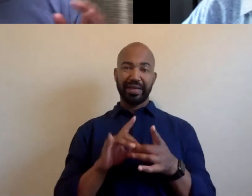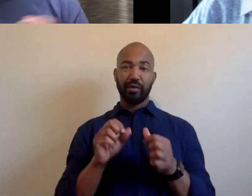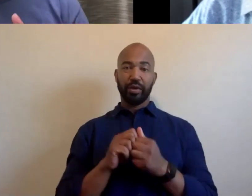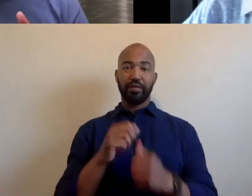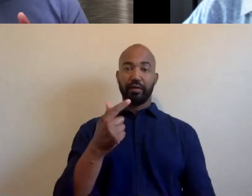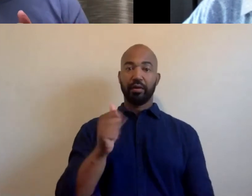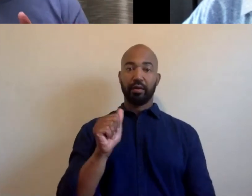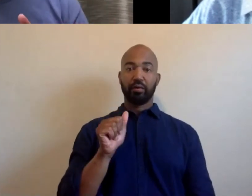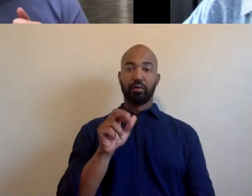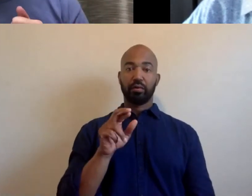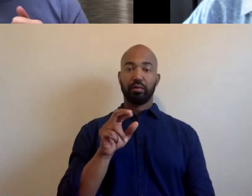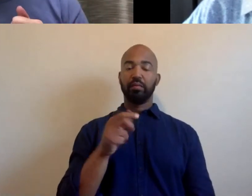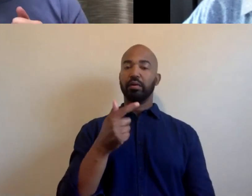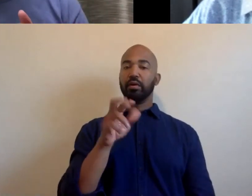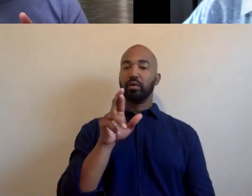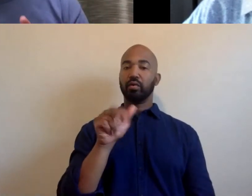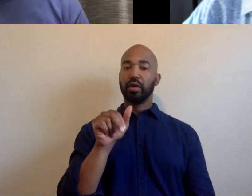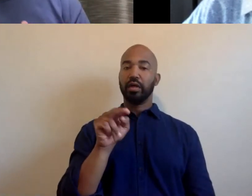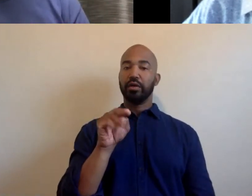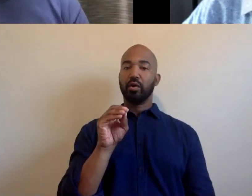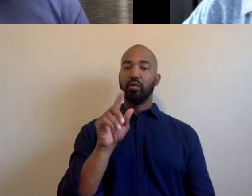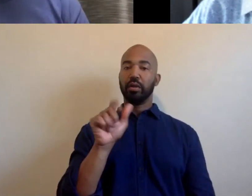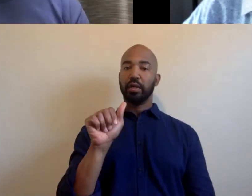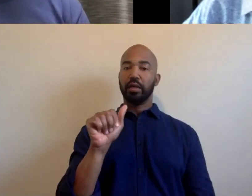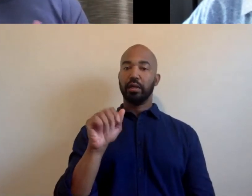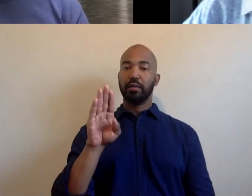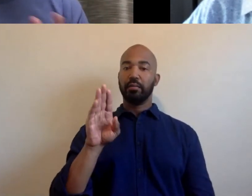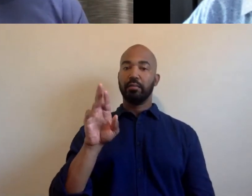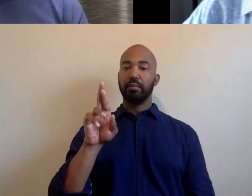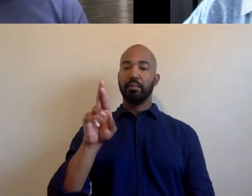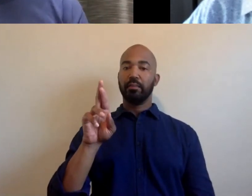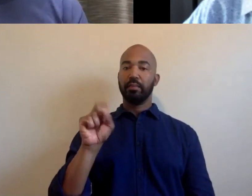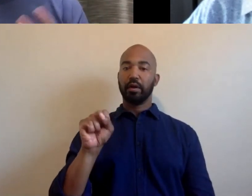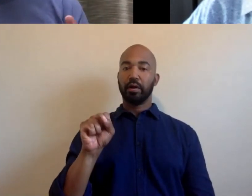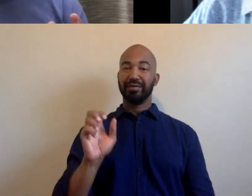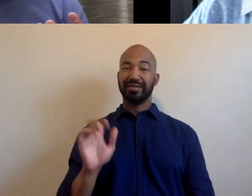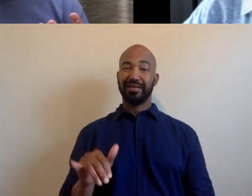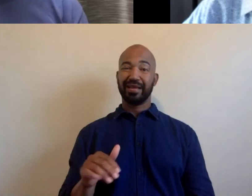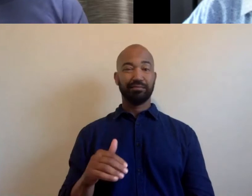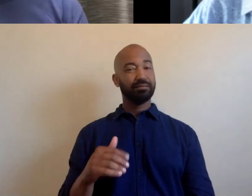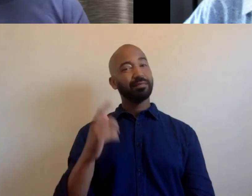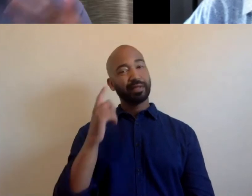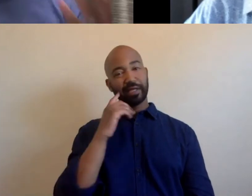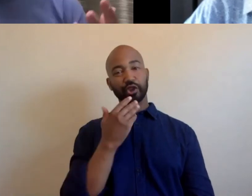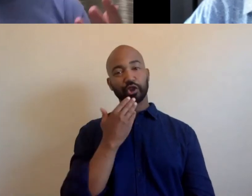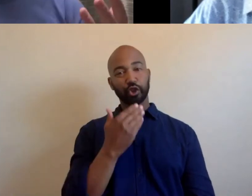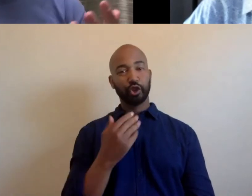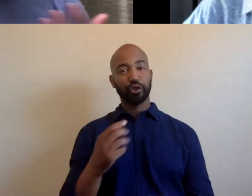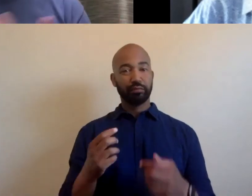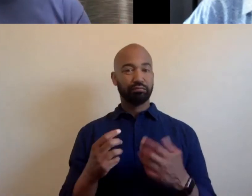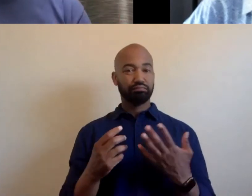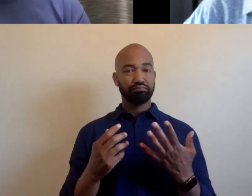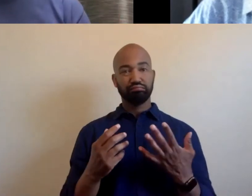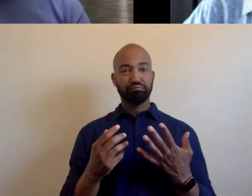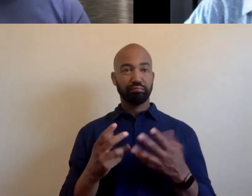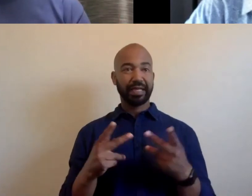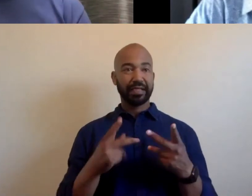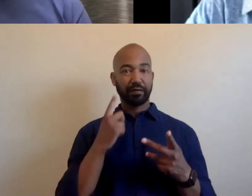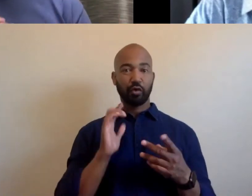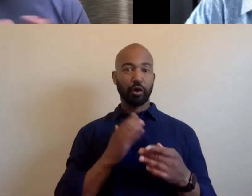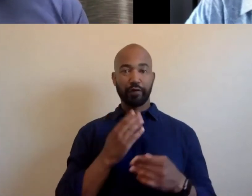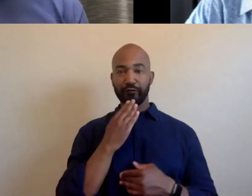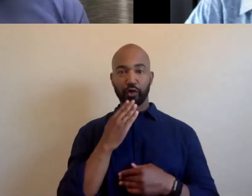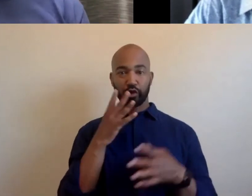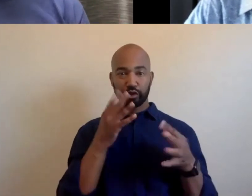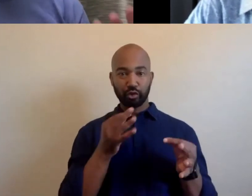sorts of items, I think that there's a good place in our diet for them. So, or in our food choices, I should say, in them.